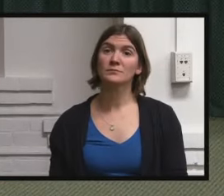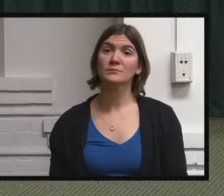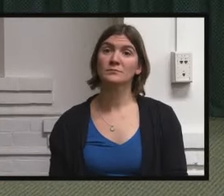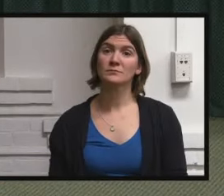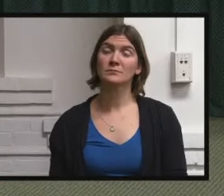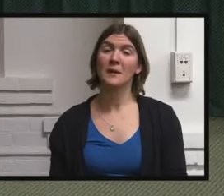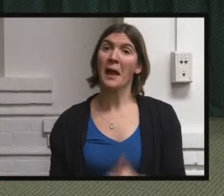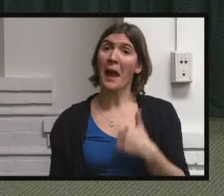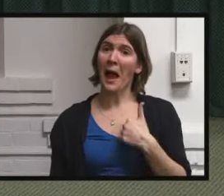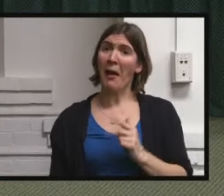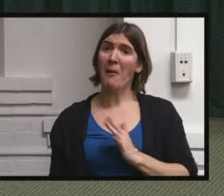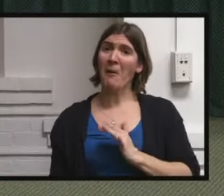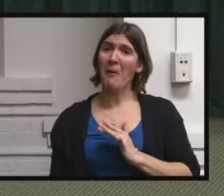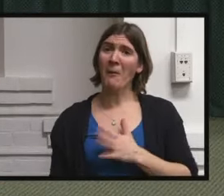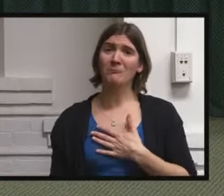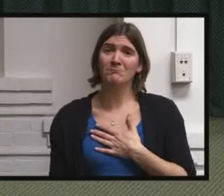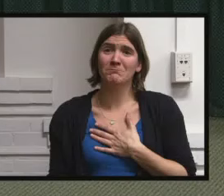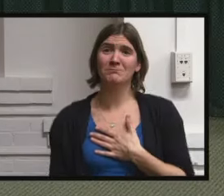I'm pleasantly